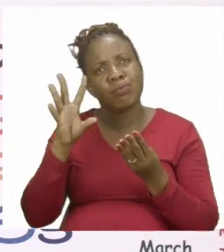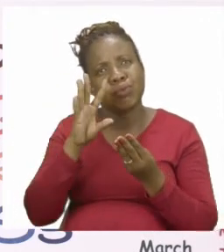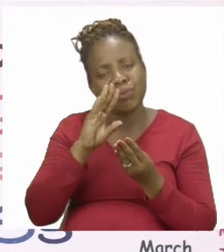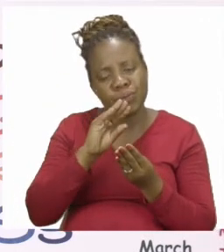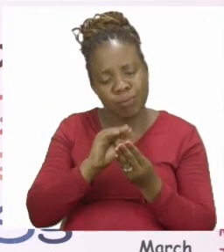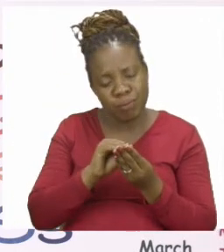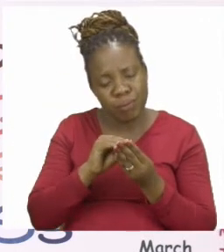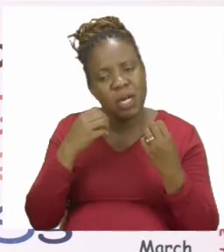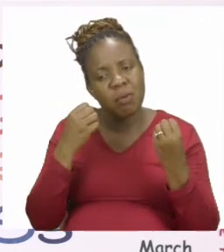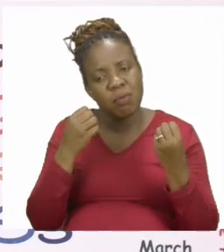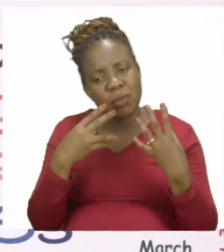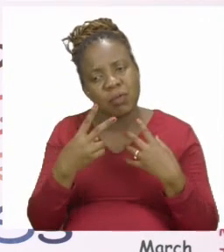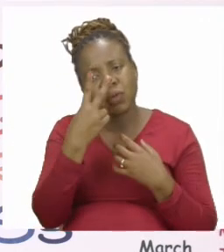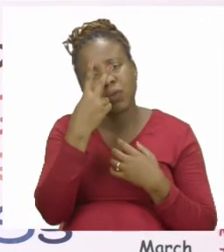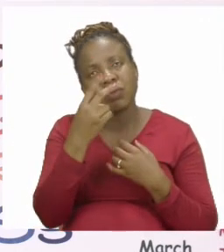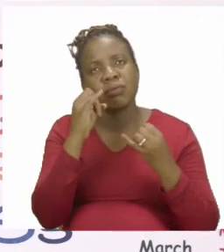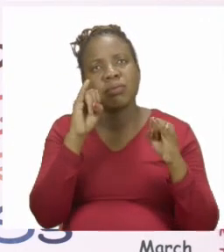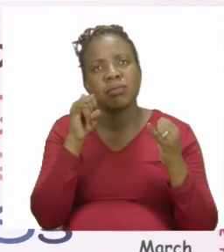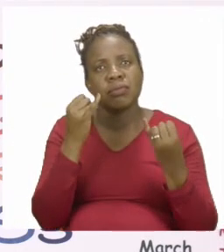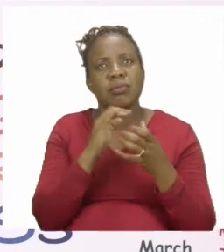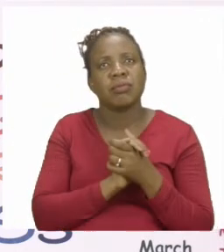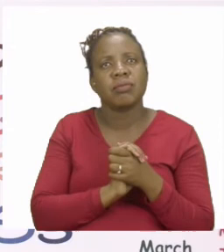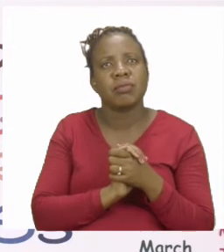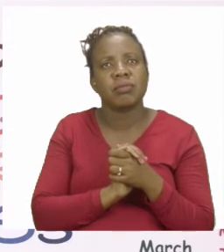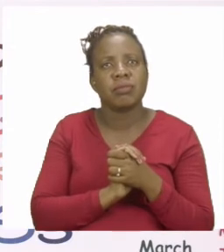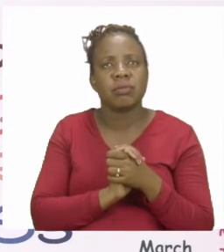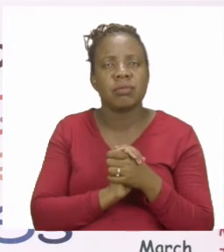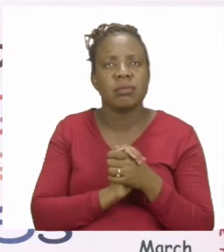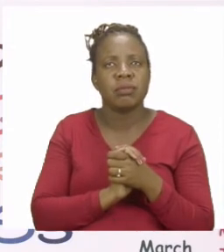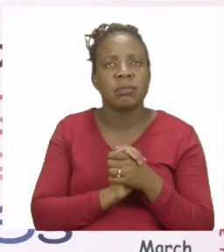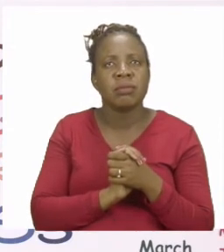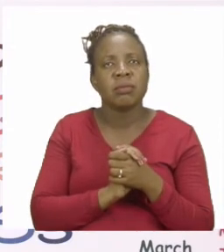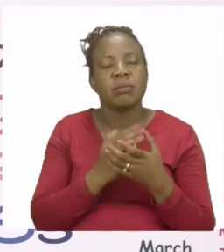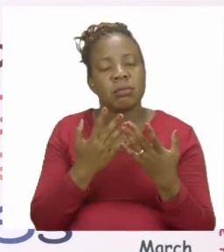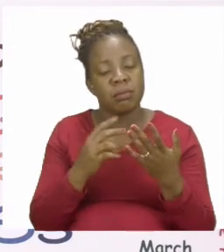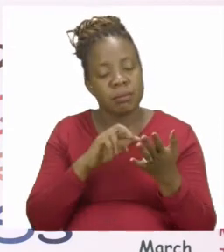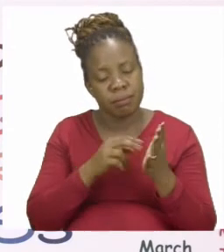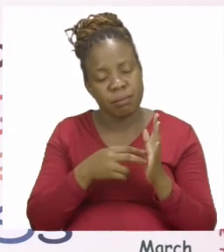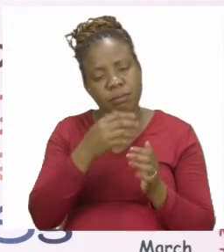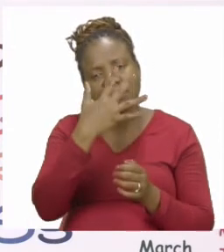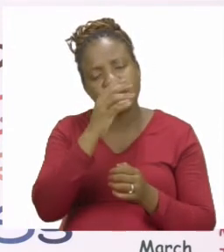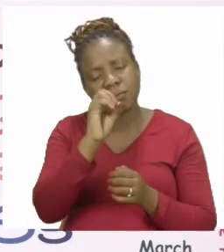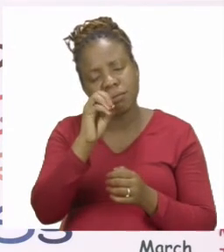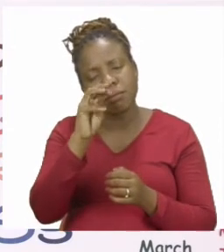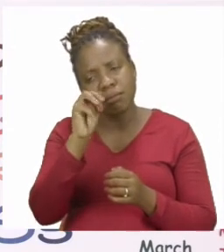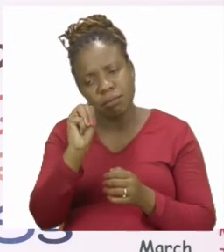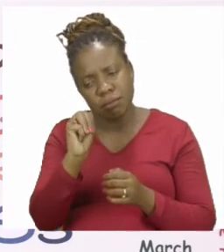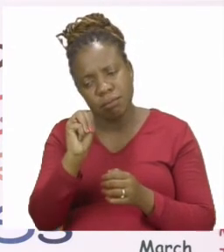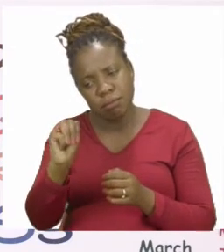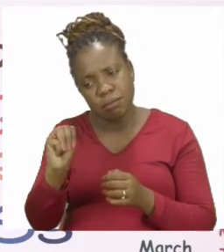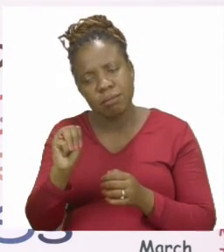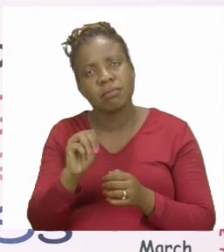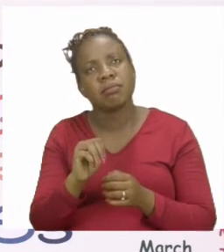towns. That means we have to take our 500 millimeters, 450 millimeters and add